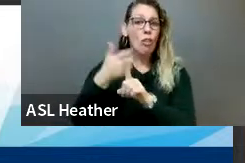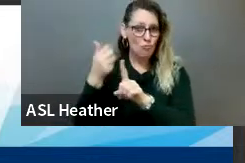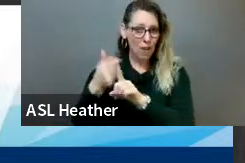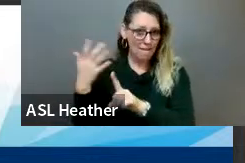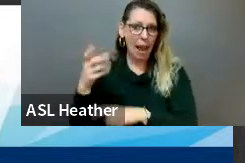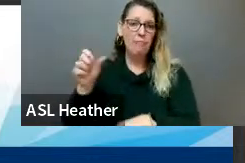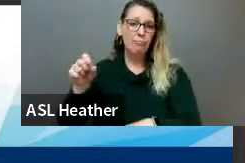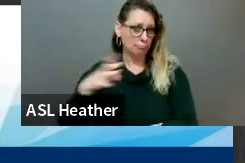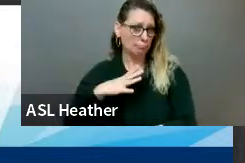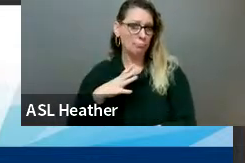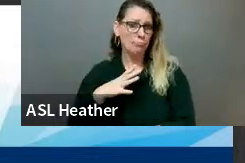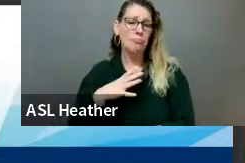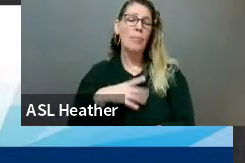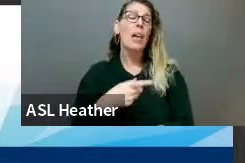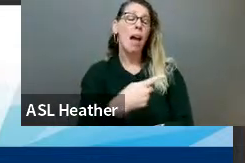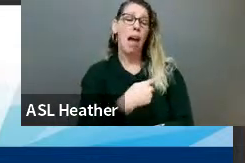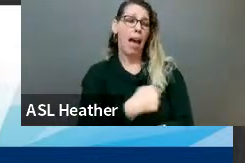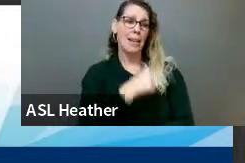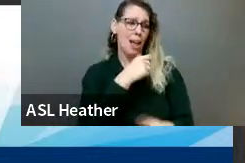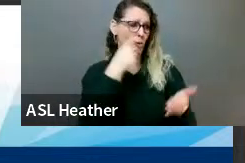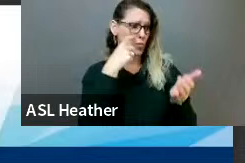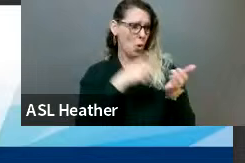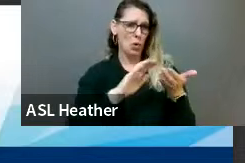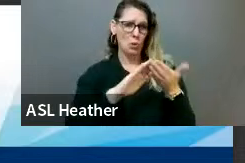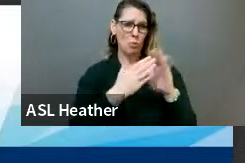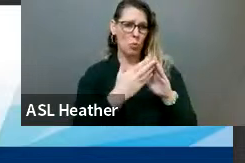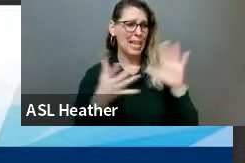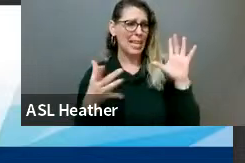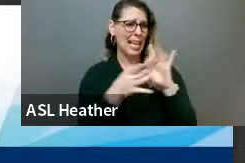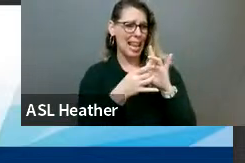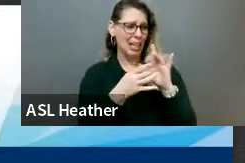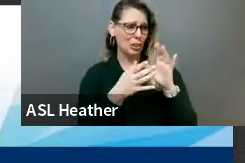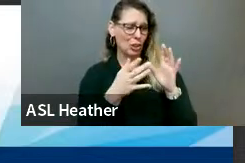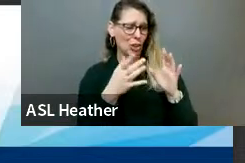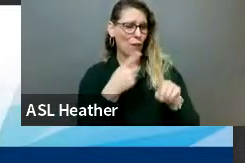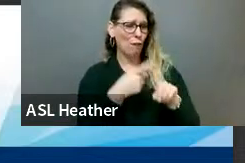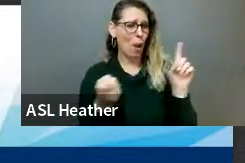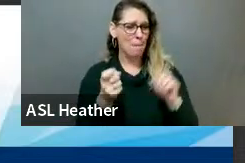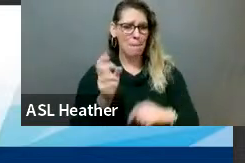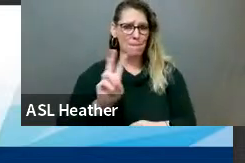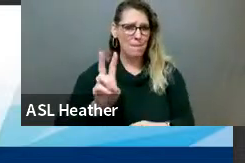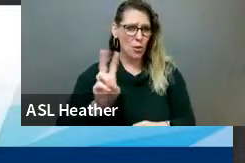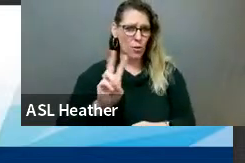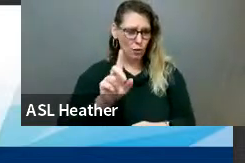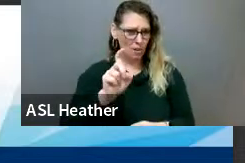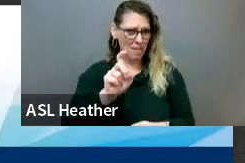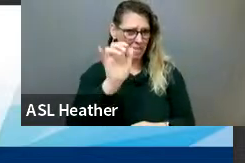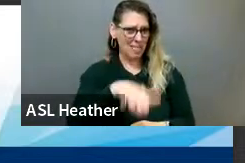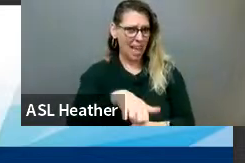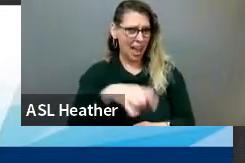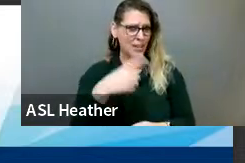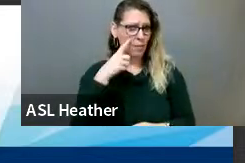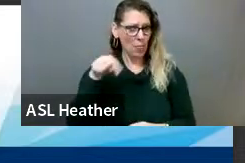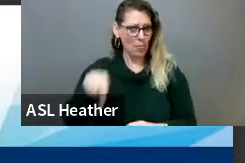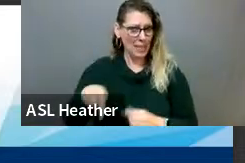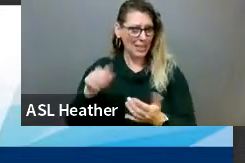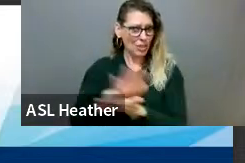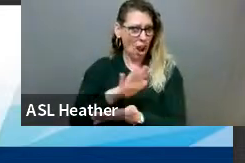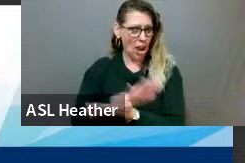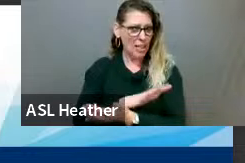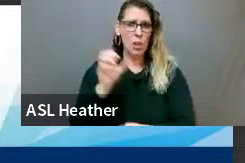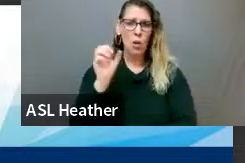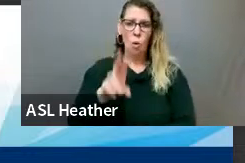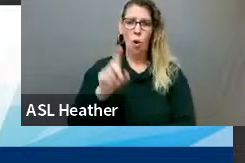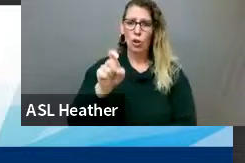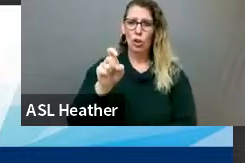Okay. And I didn't notice the community connector from Vancouver. Was that to be in this document, or should that